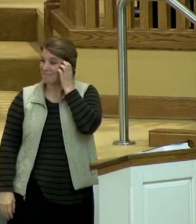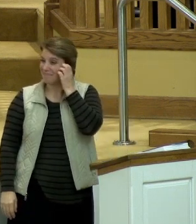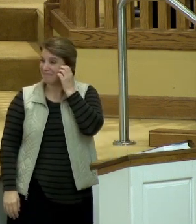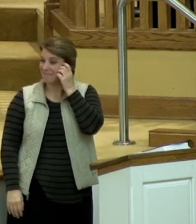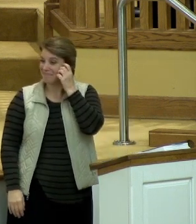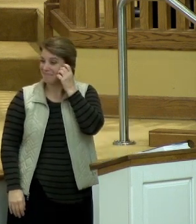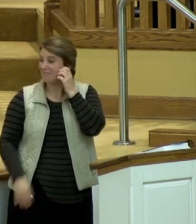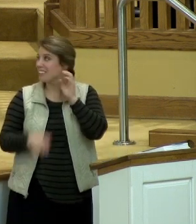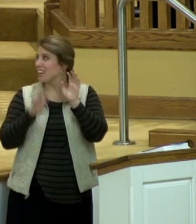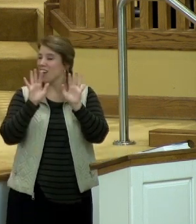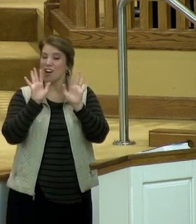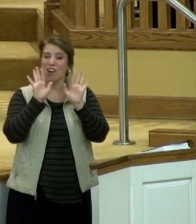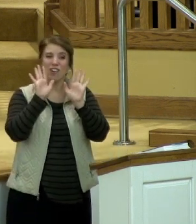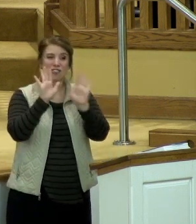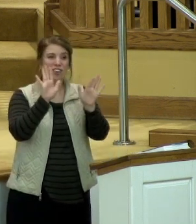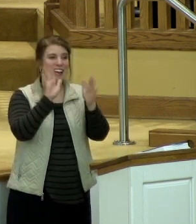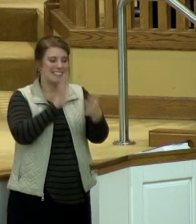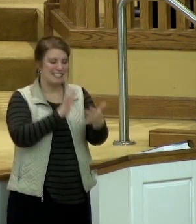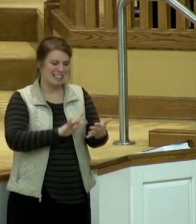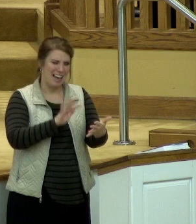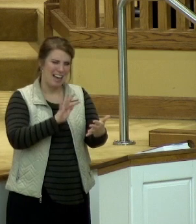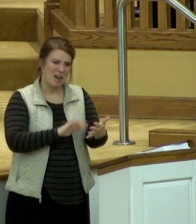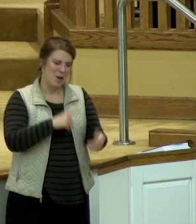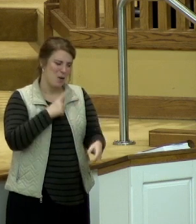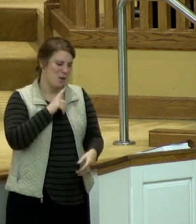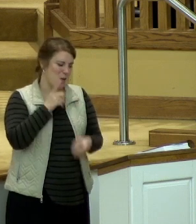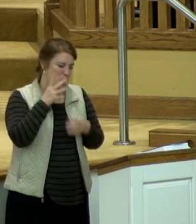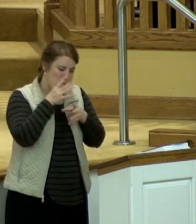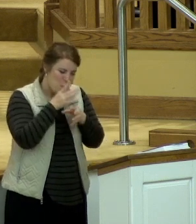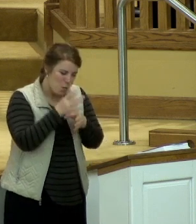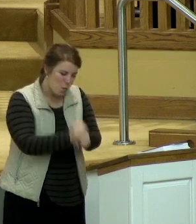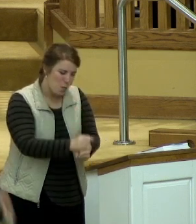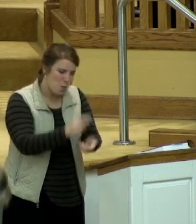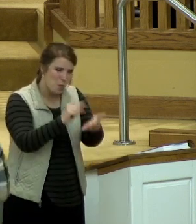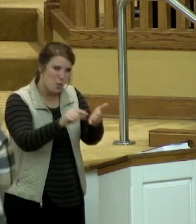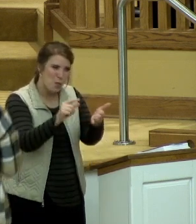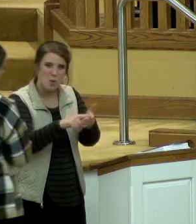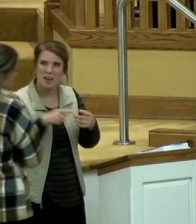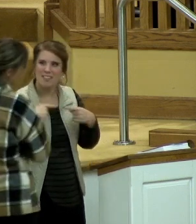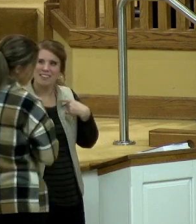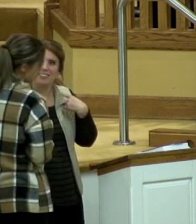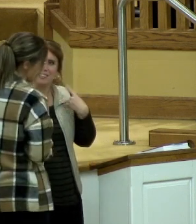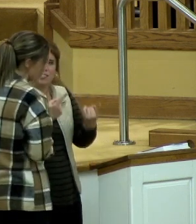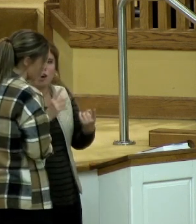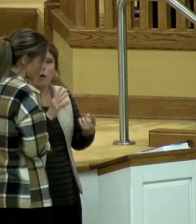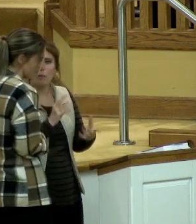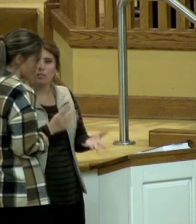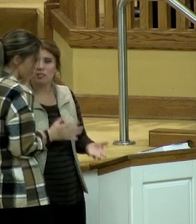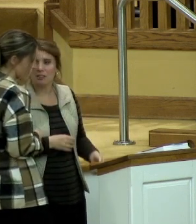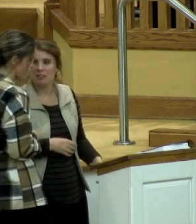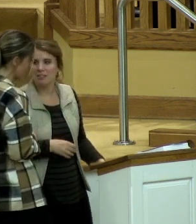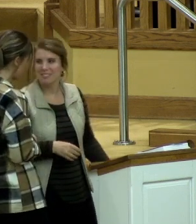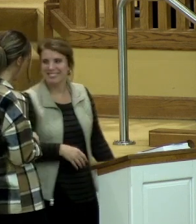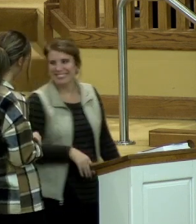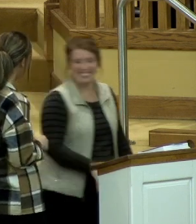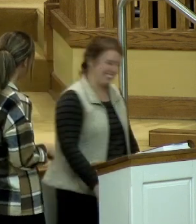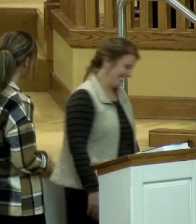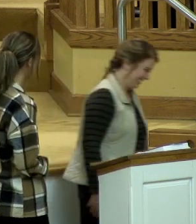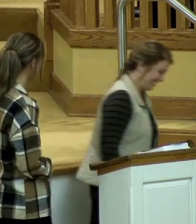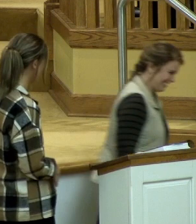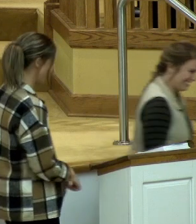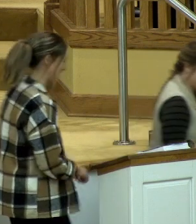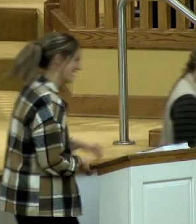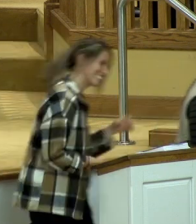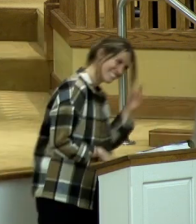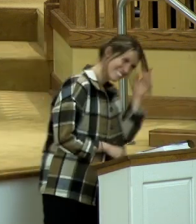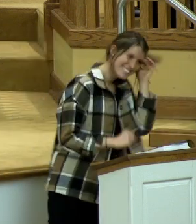It's a great study. I'm always fascinated by this passage, always have been, ever since I was saved, just when I read that. And there's so many